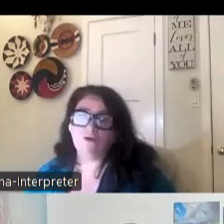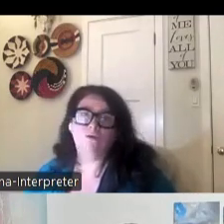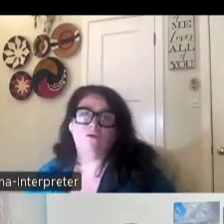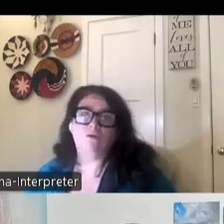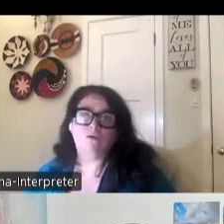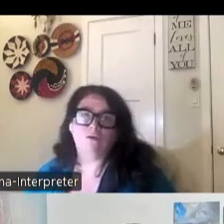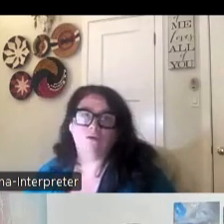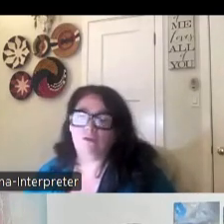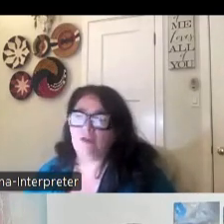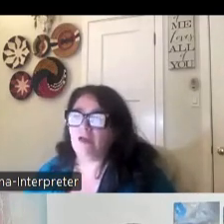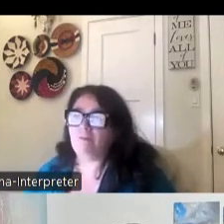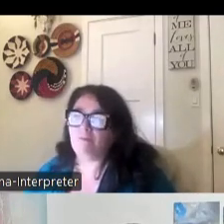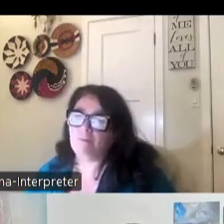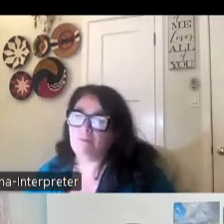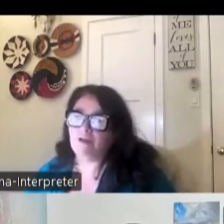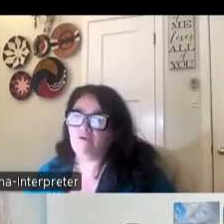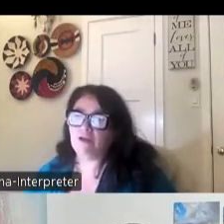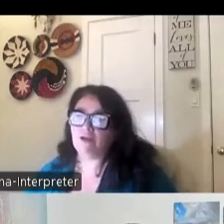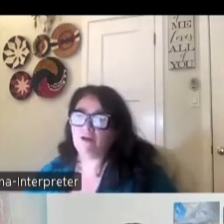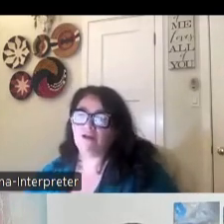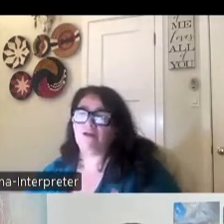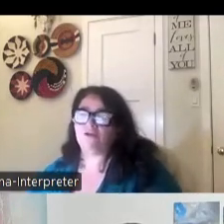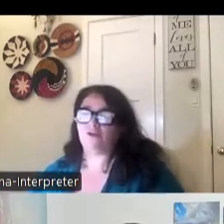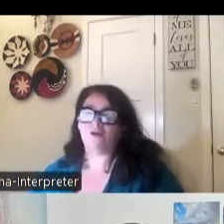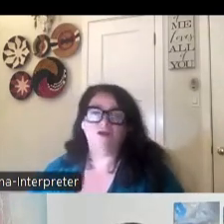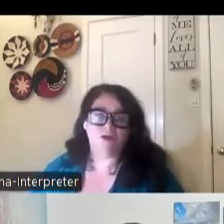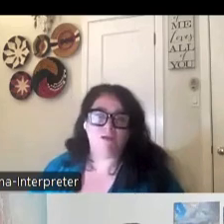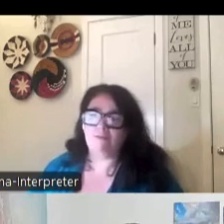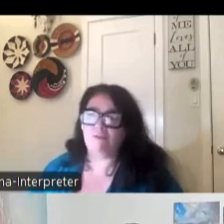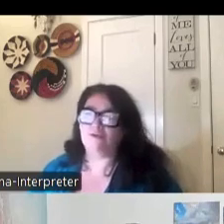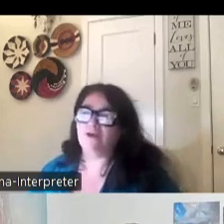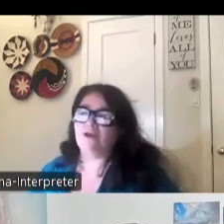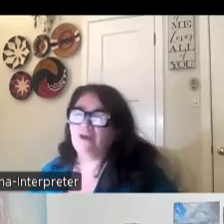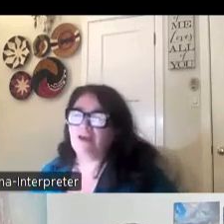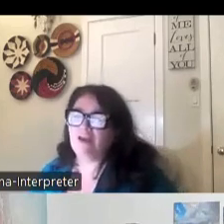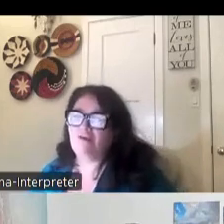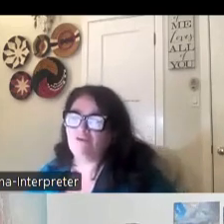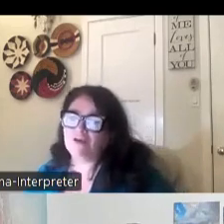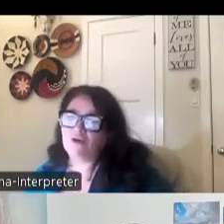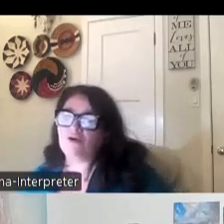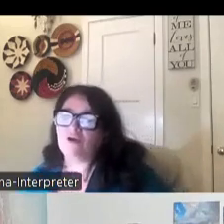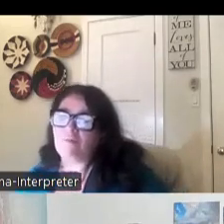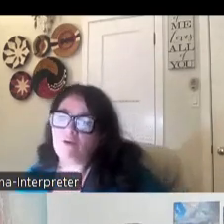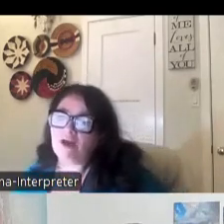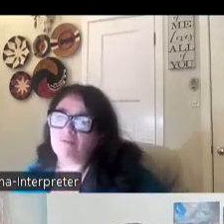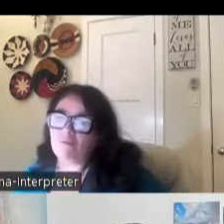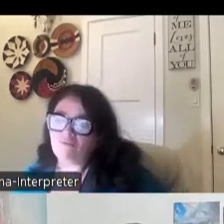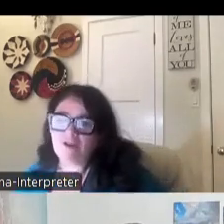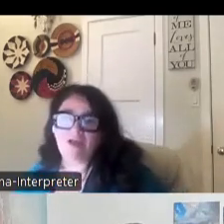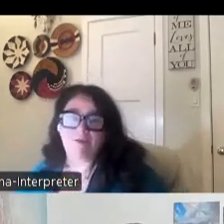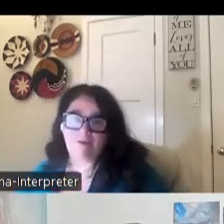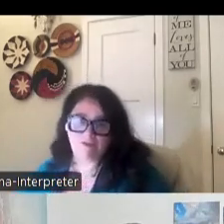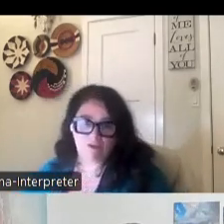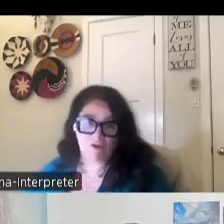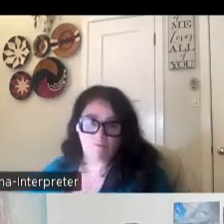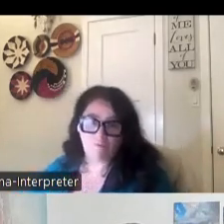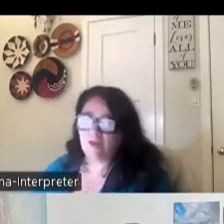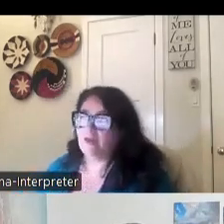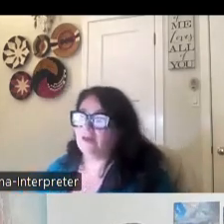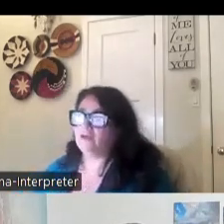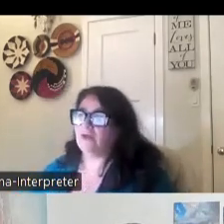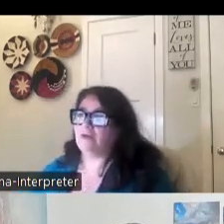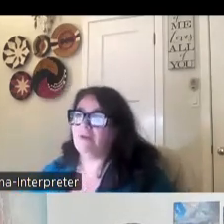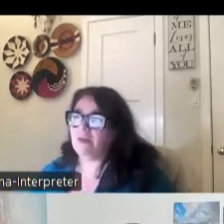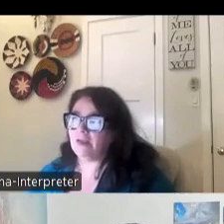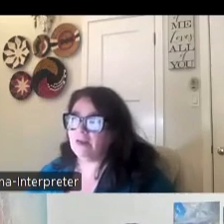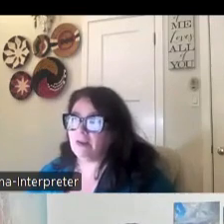using an analogy that my colleagues and I recently termed the expanding atmospheric sponge effect. So imagine that the air in a